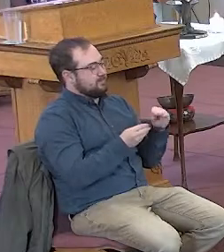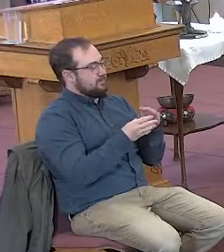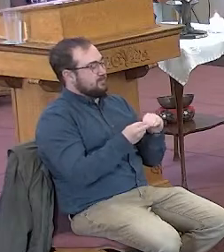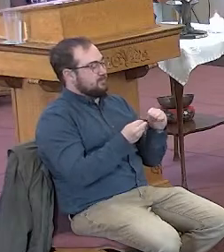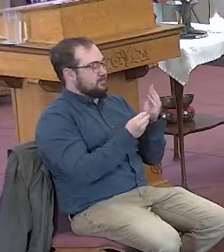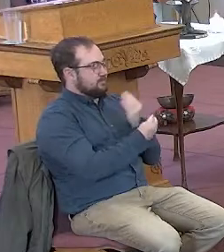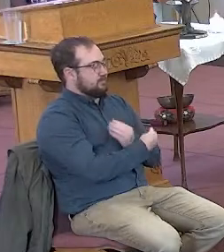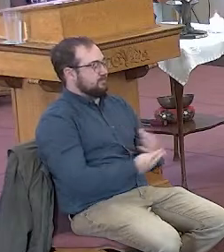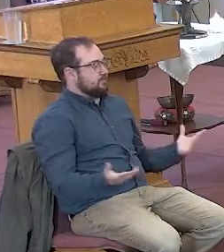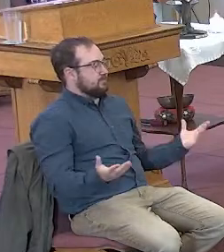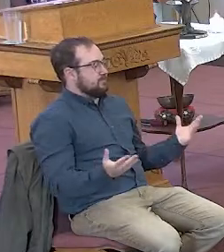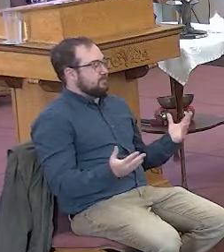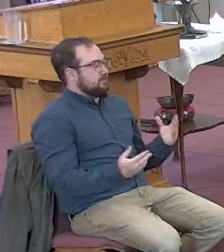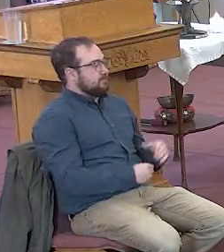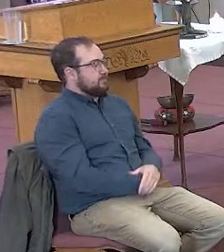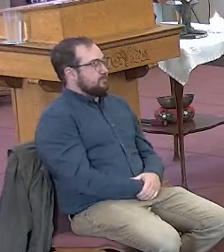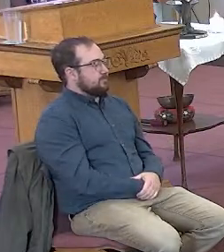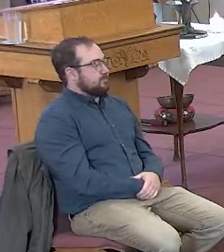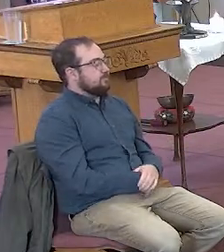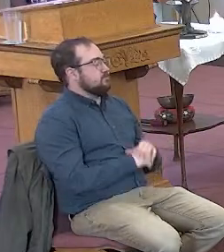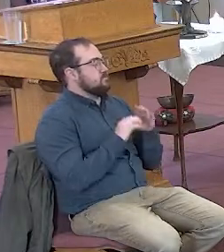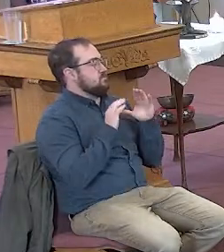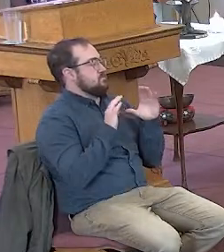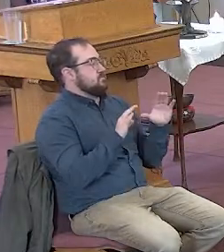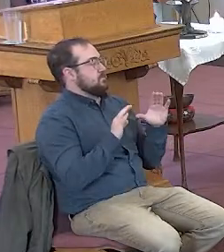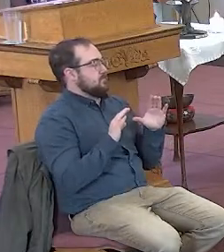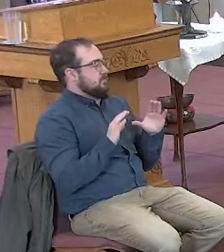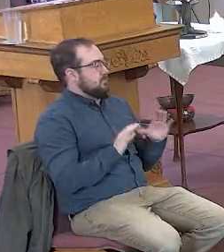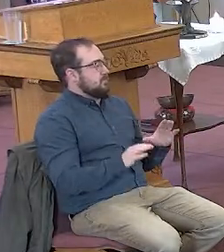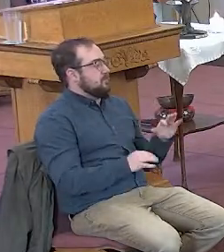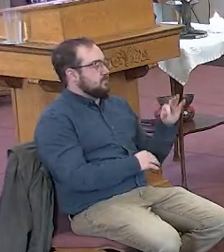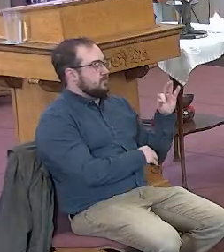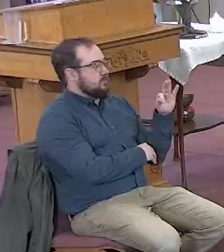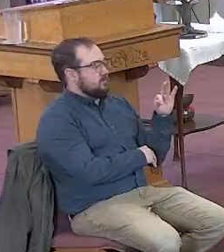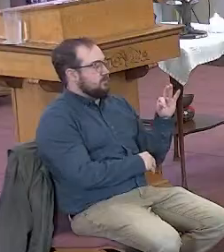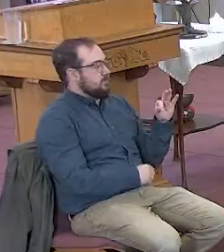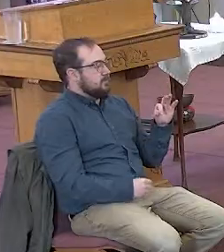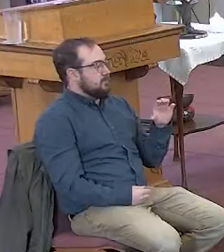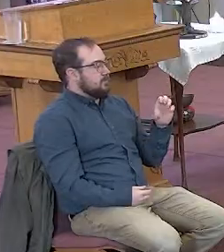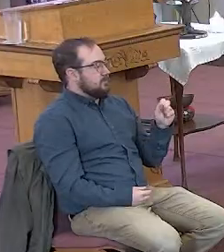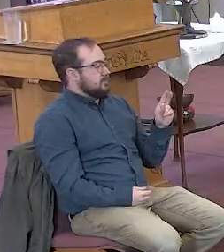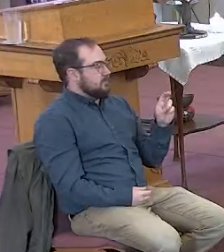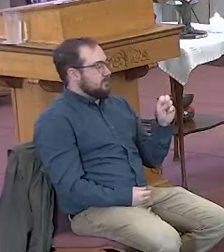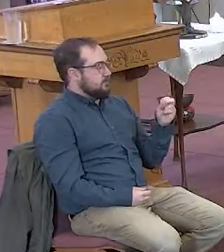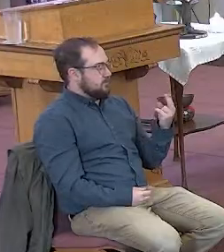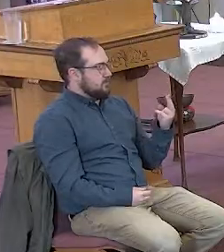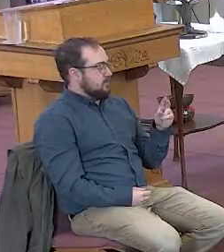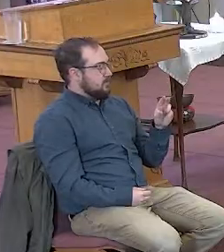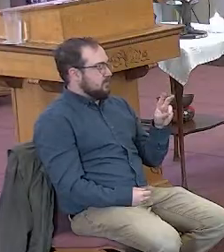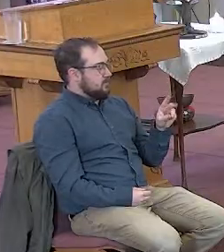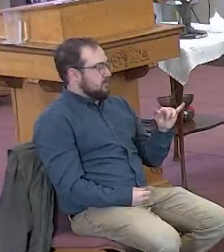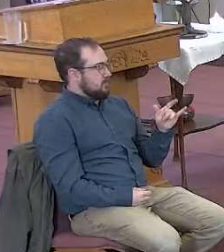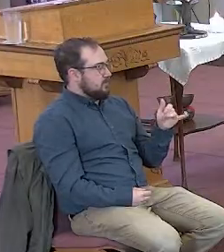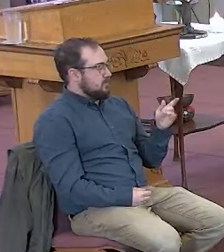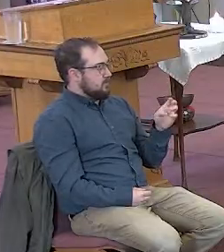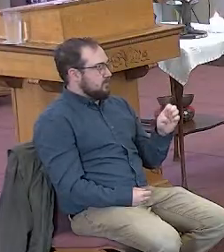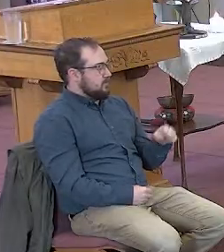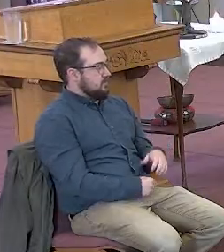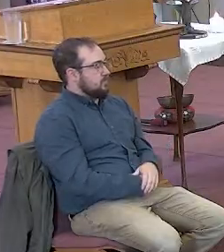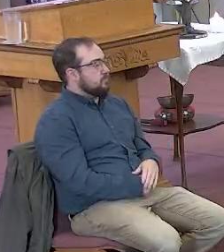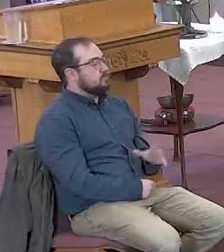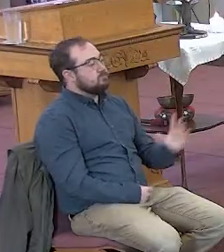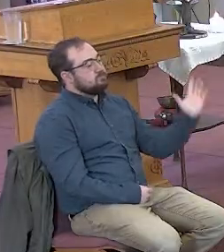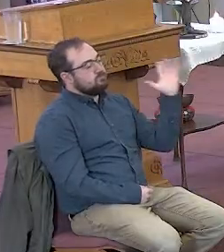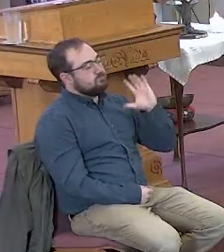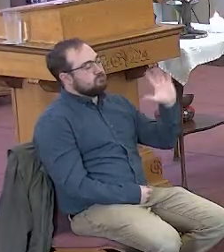It's called Isn't It Wonderful by Reverend Sara Lawal. Once upon a time, there was a